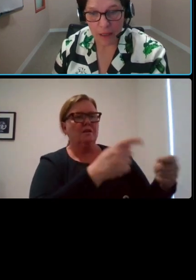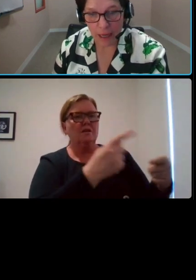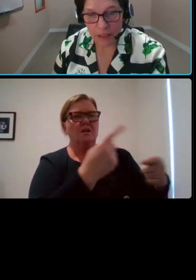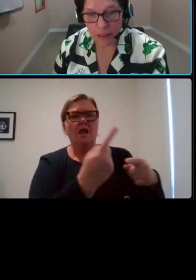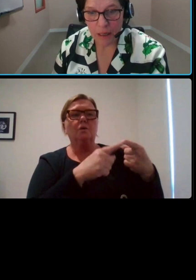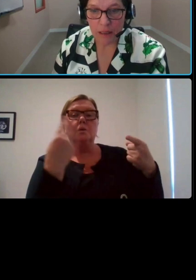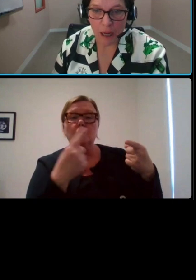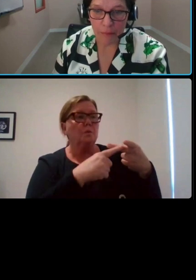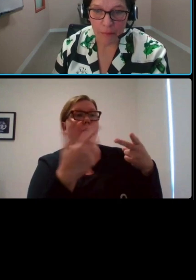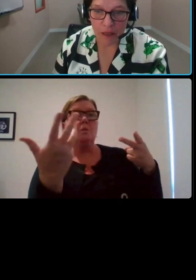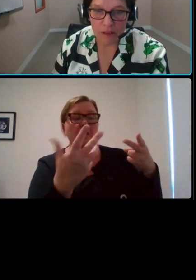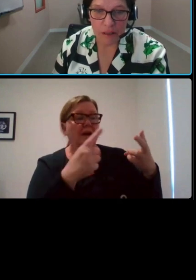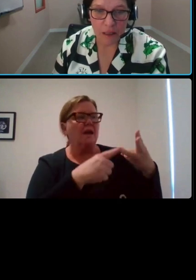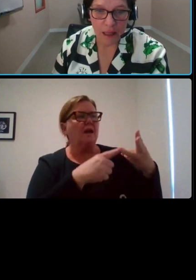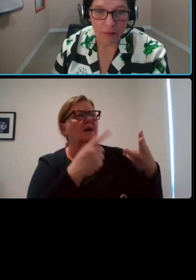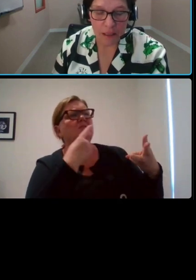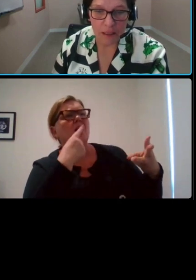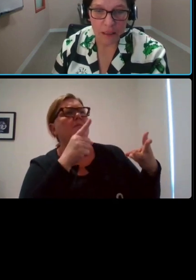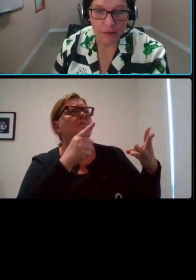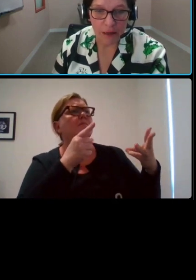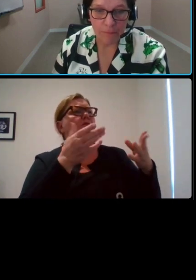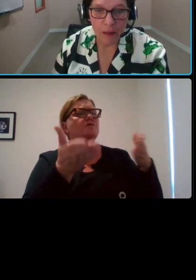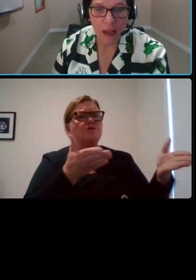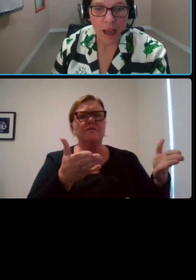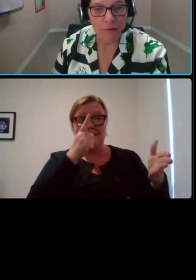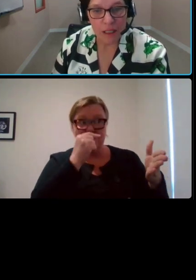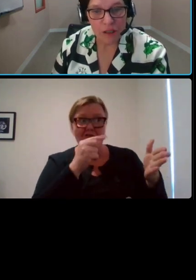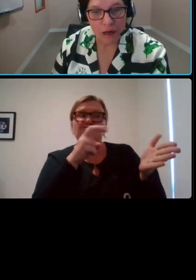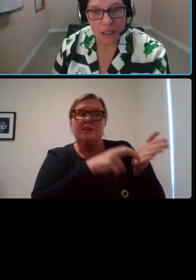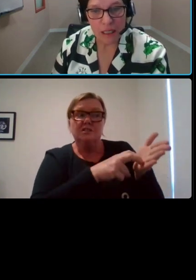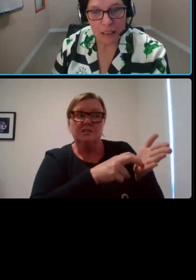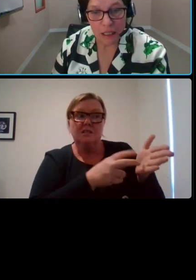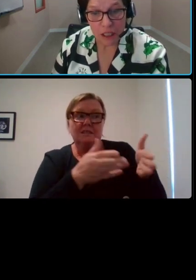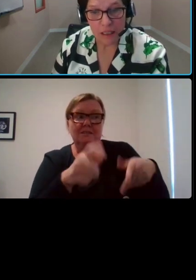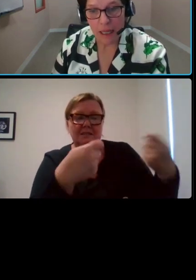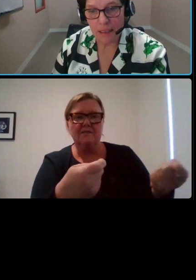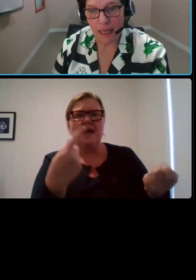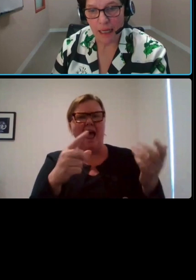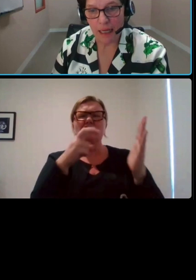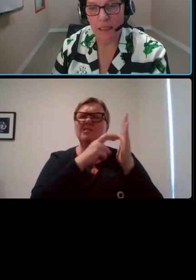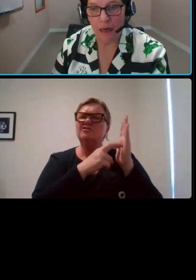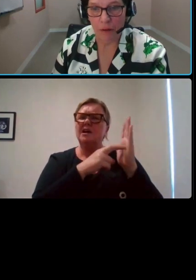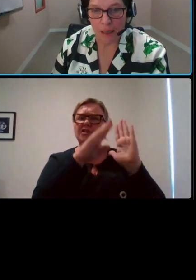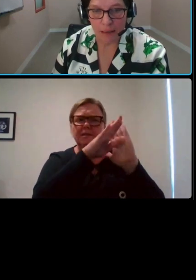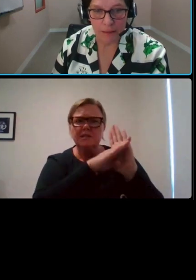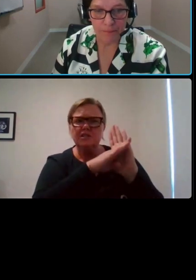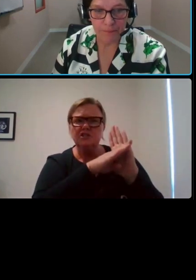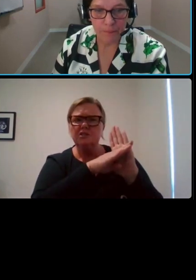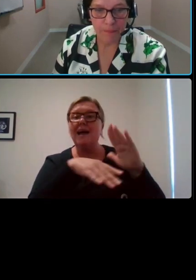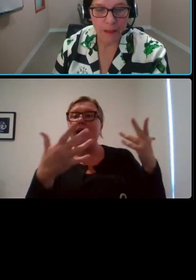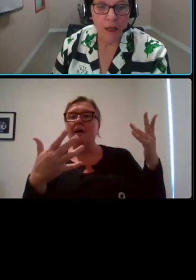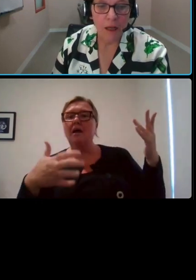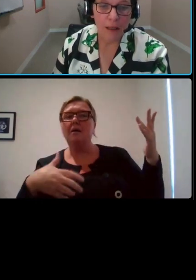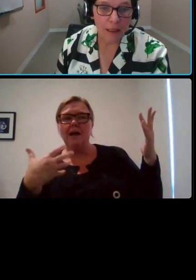are, their location, the type of services they are registered to deliver, and registration conditions and sanctions that apply to